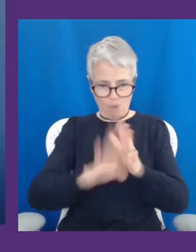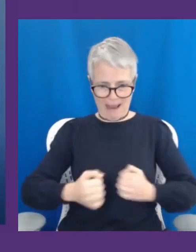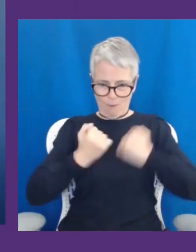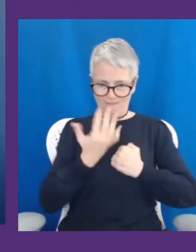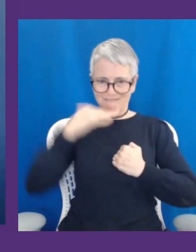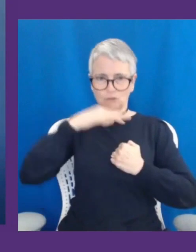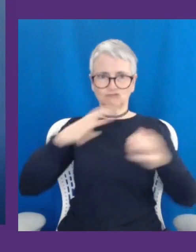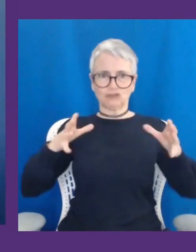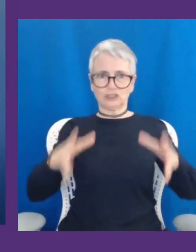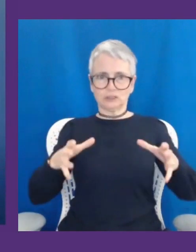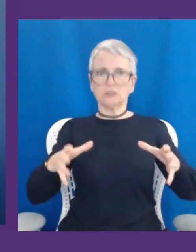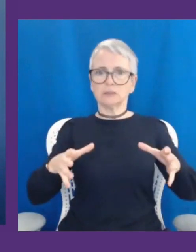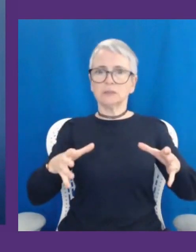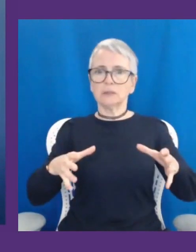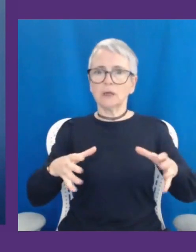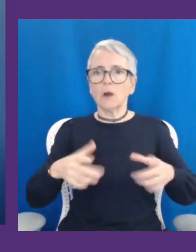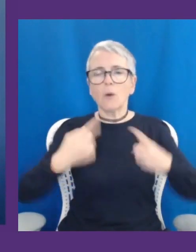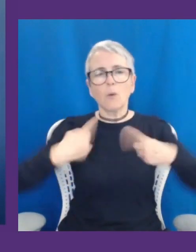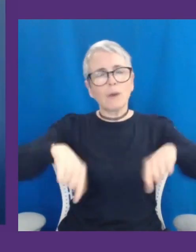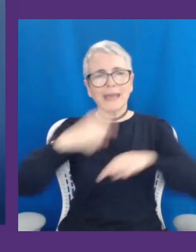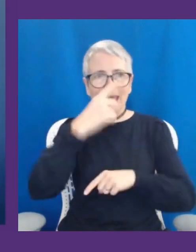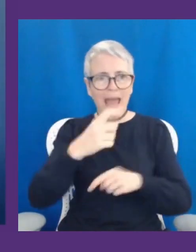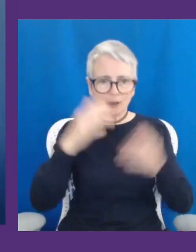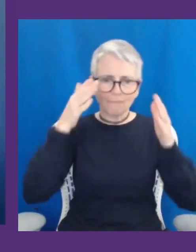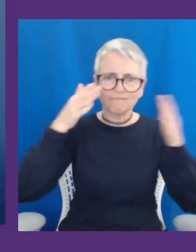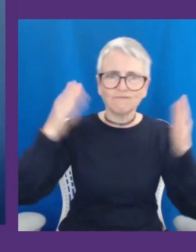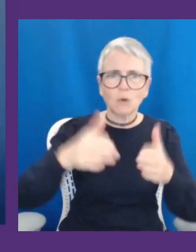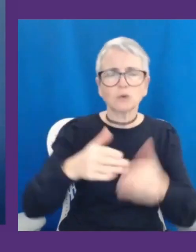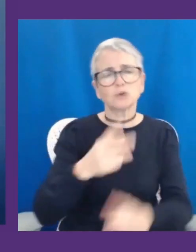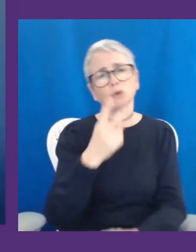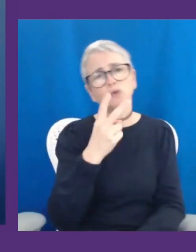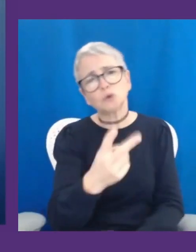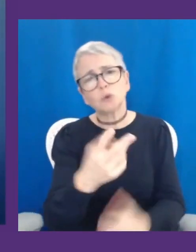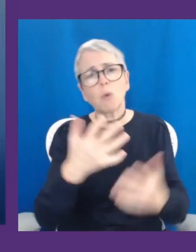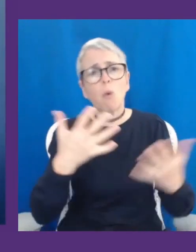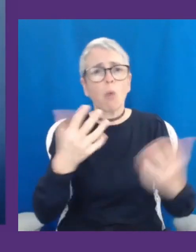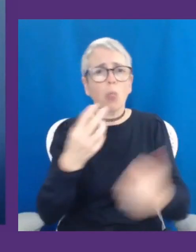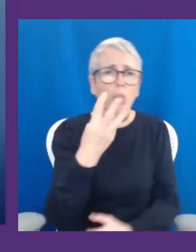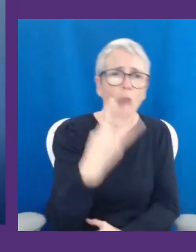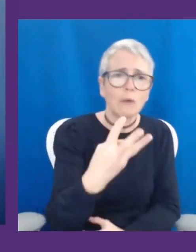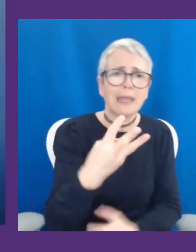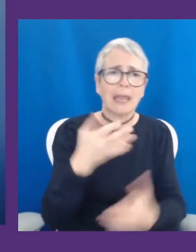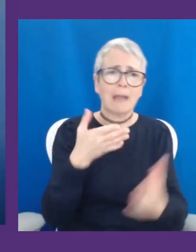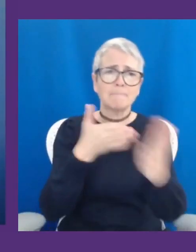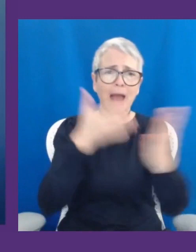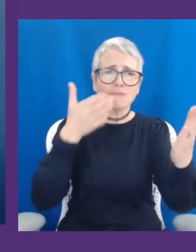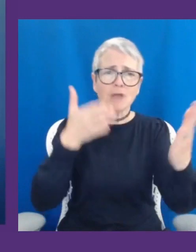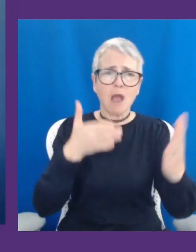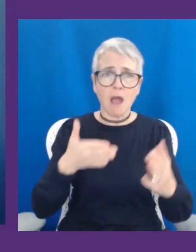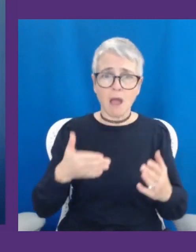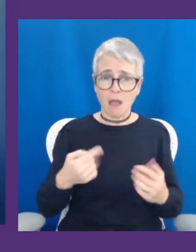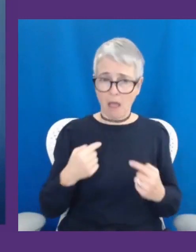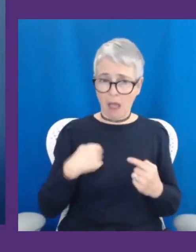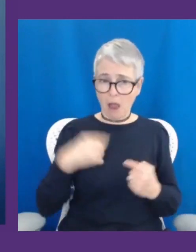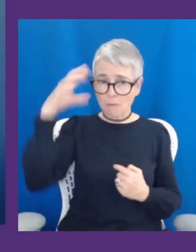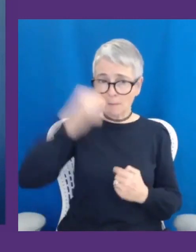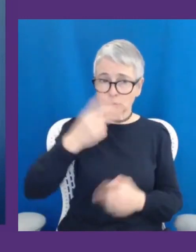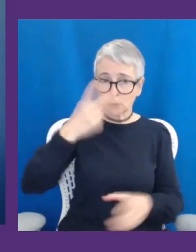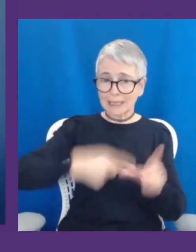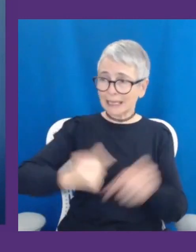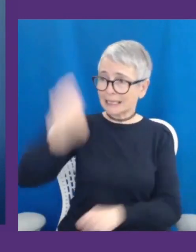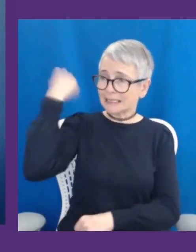barriers. And, you know, if I had said this 2 years ago, I go, that's too little, that's too little. Well,